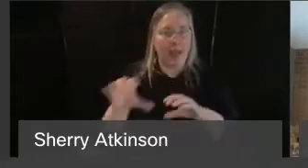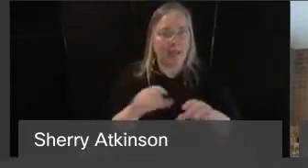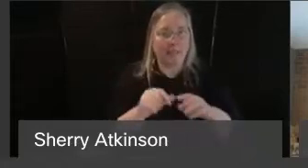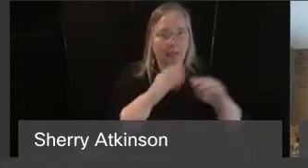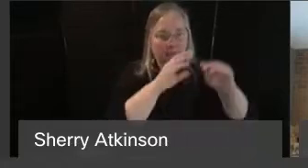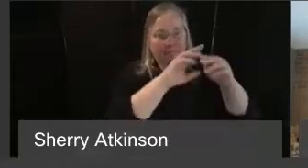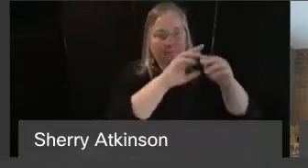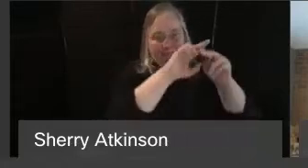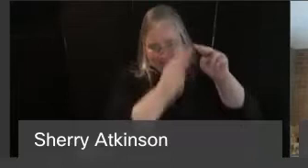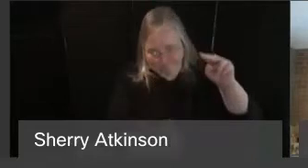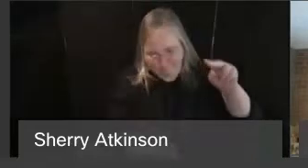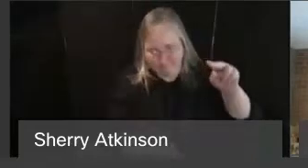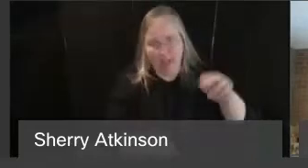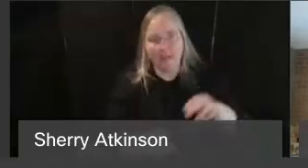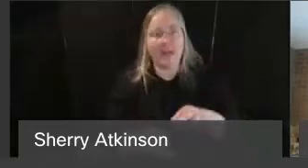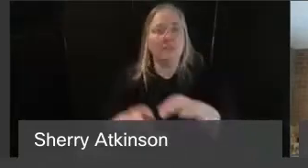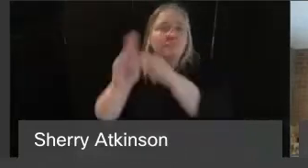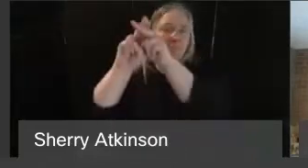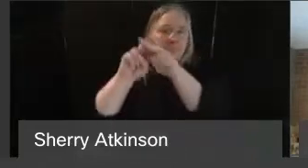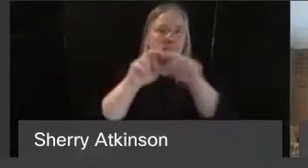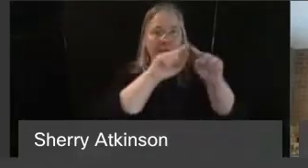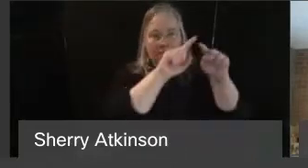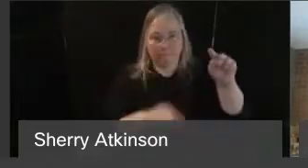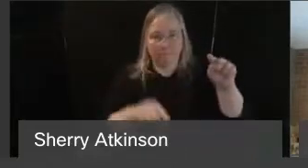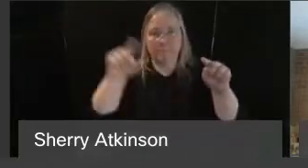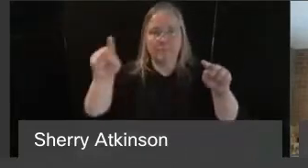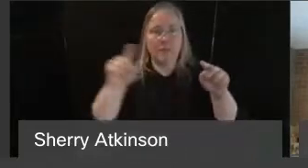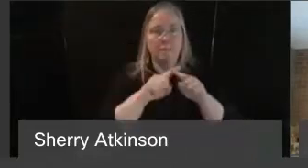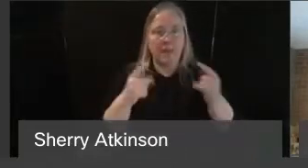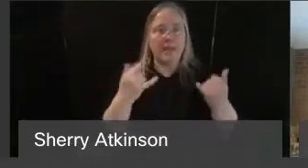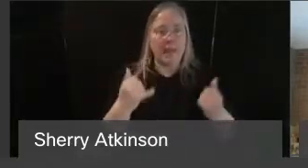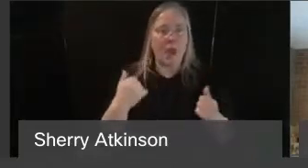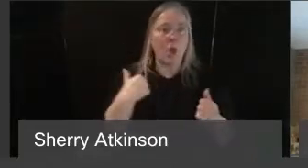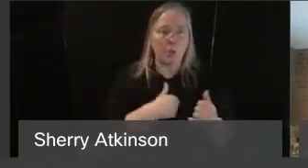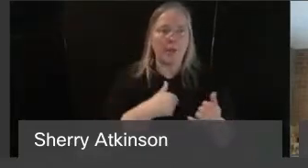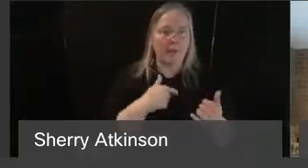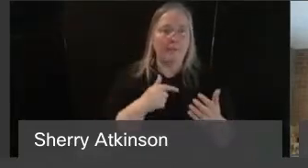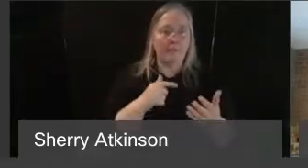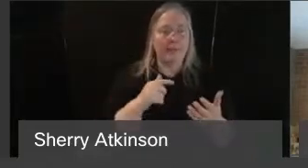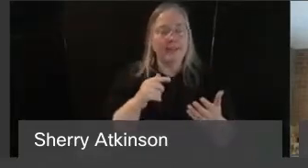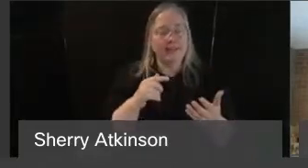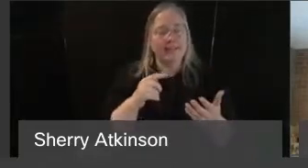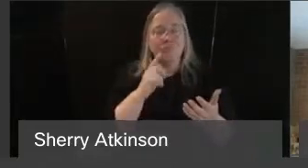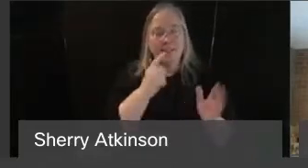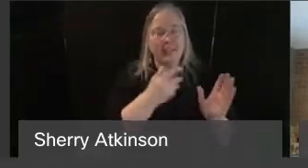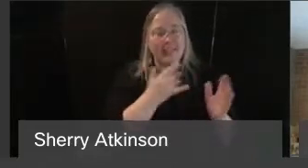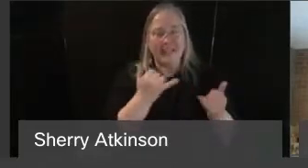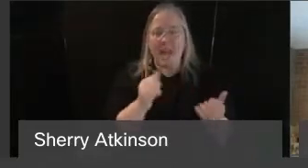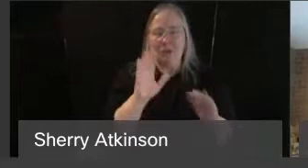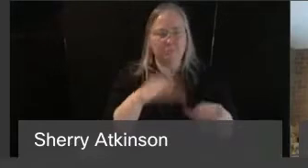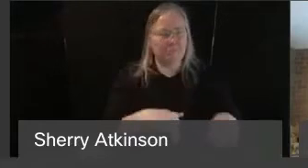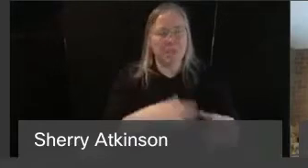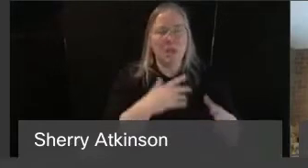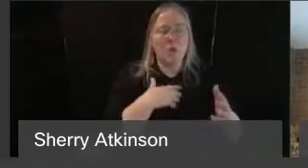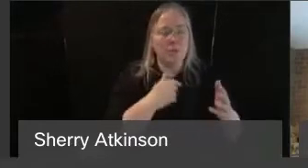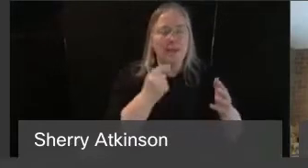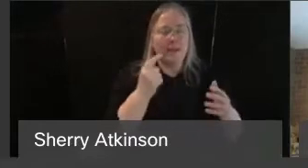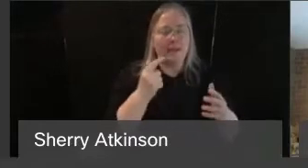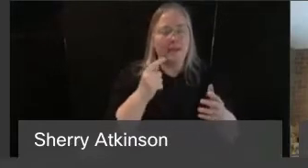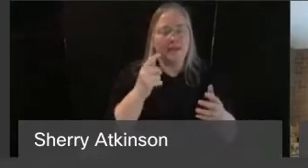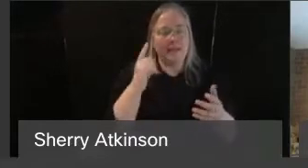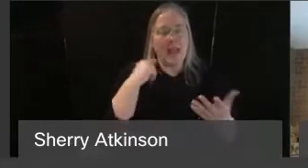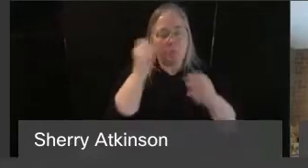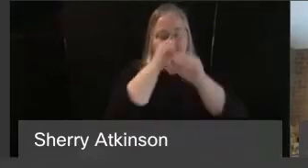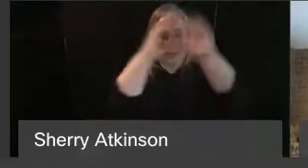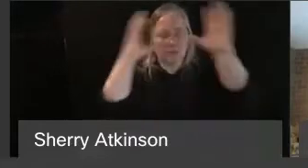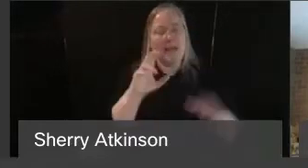as time has evolved, we've switched over to the Nike swoosh recovery, which is a rapid decrease followed by a